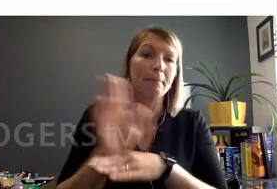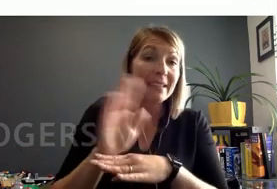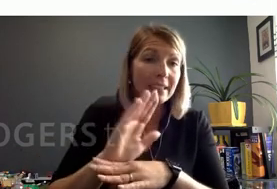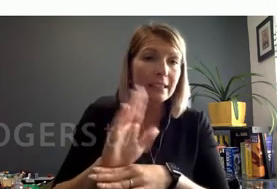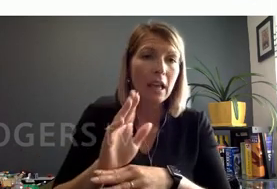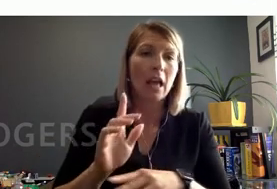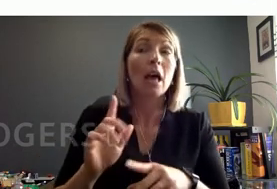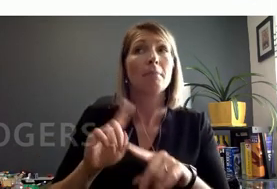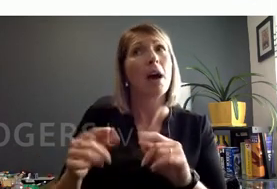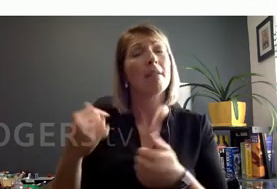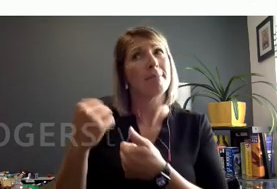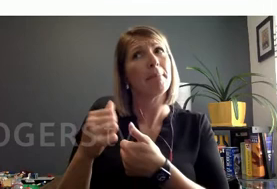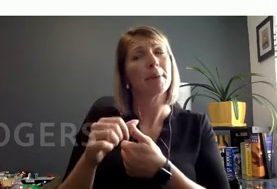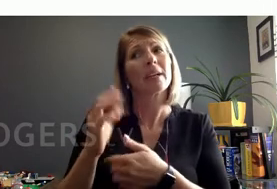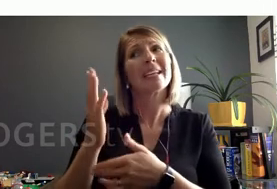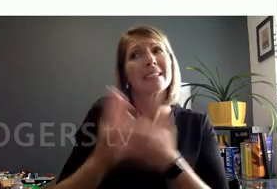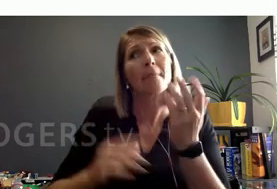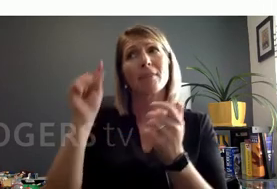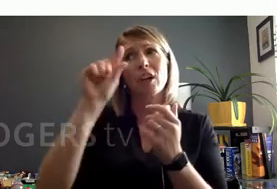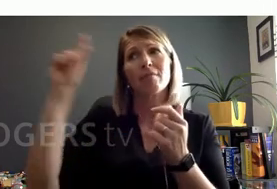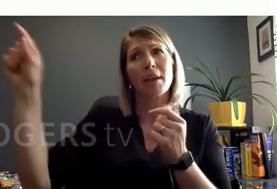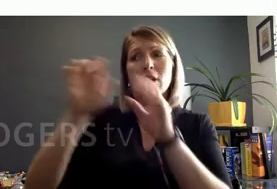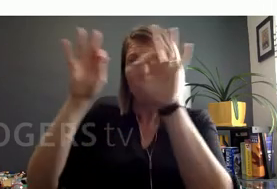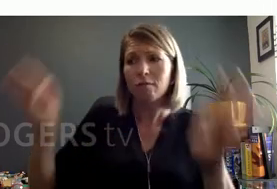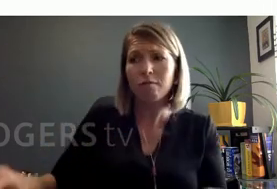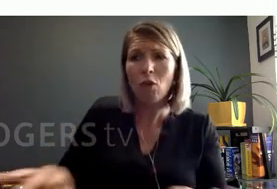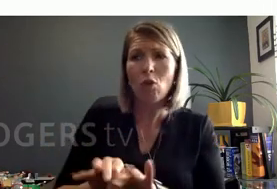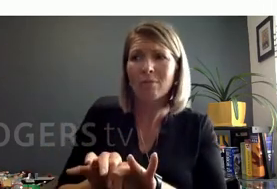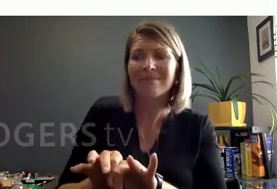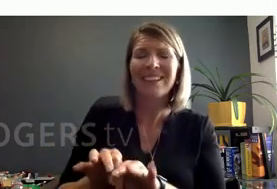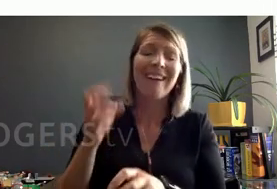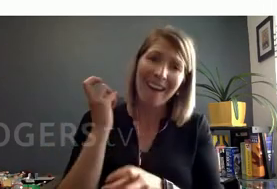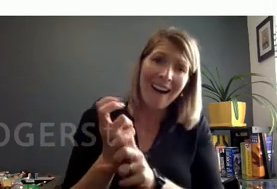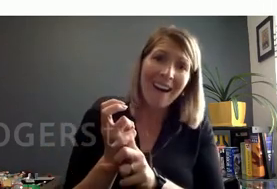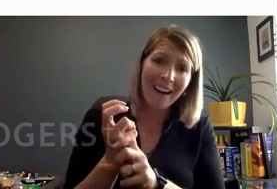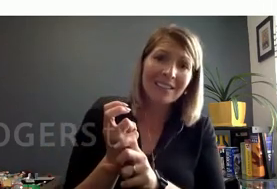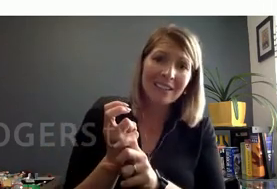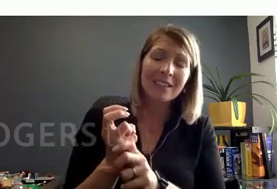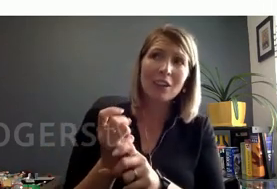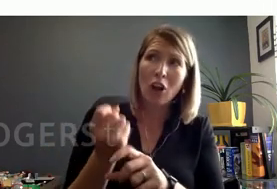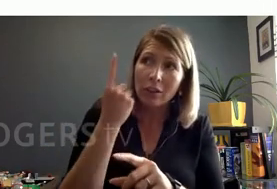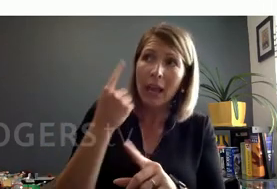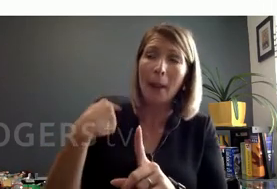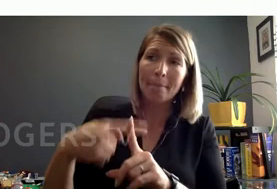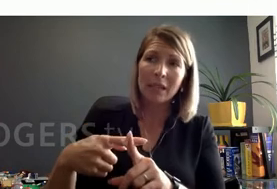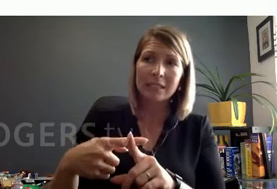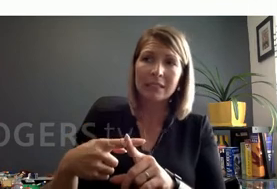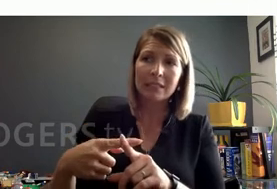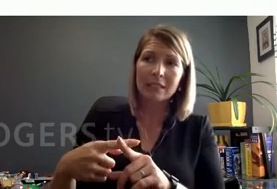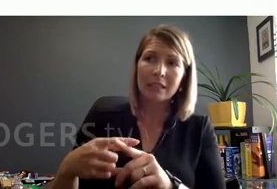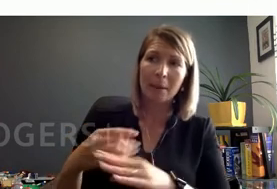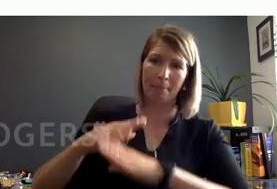that might be involved in starting up a freestanding business. Not only that, they find a support system. So